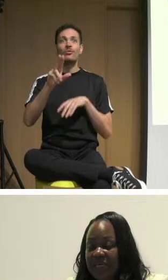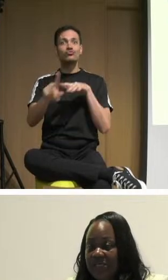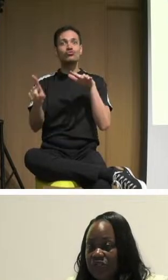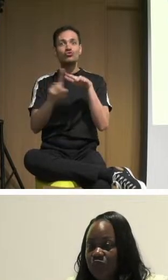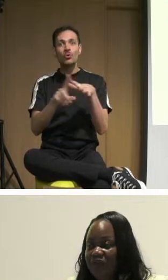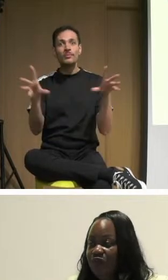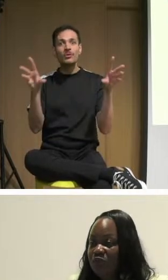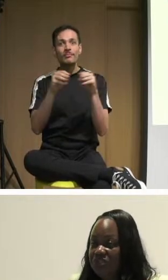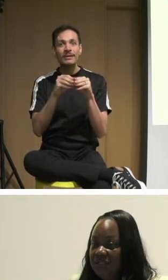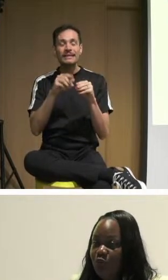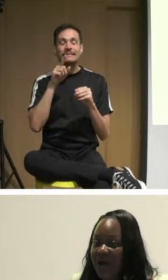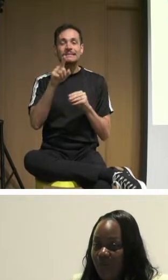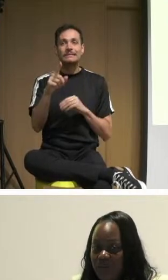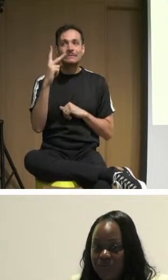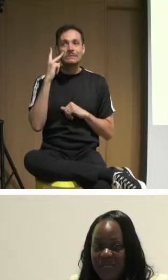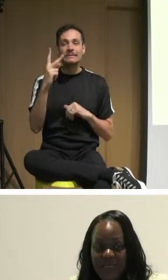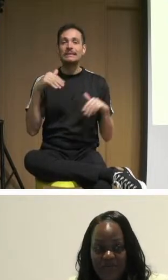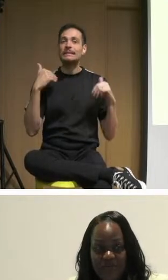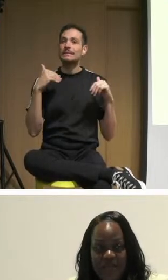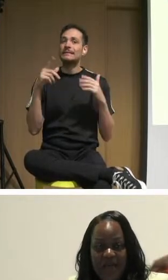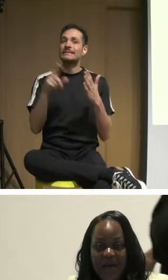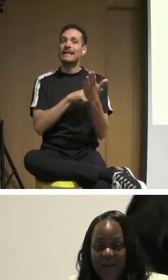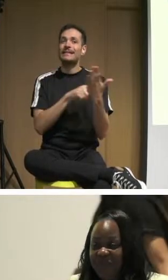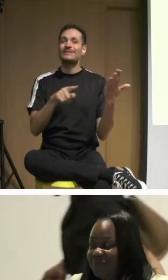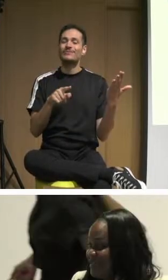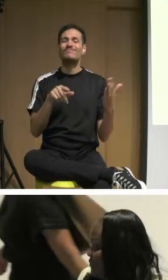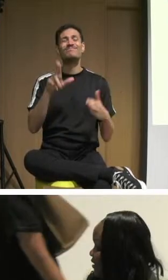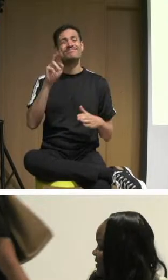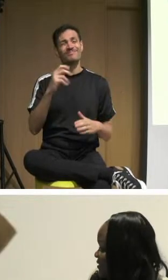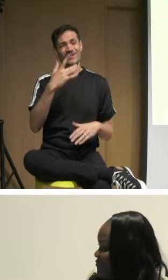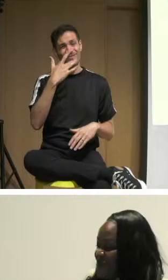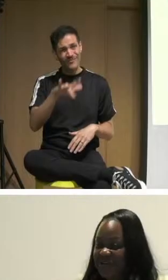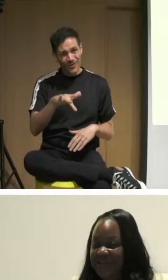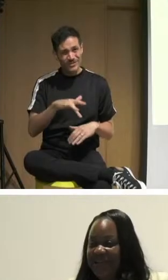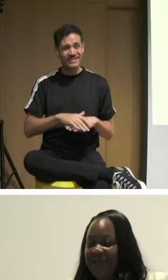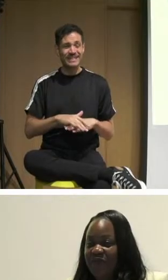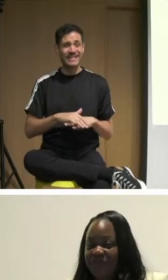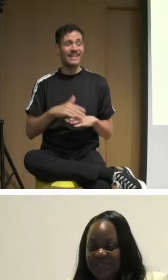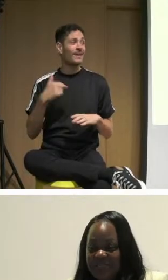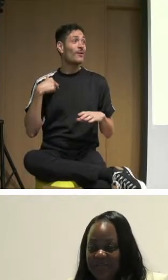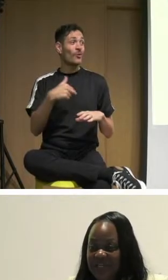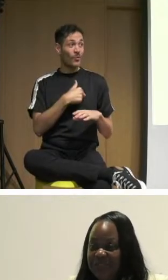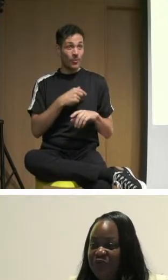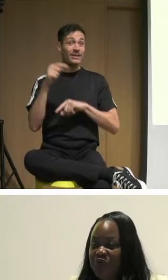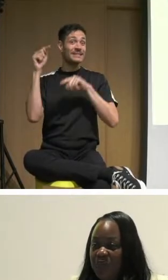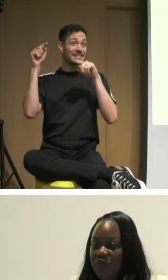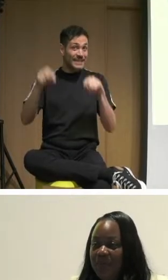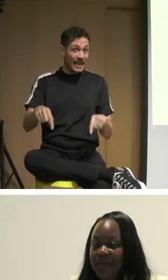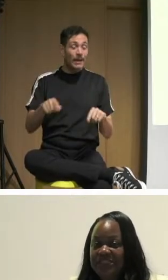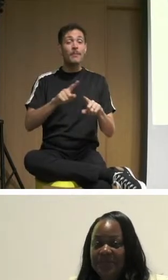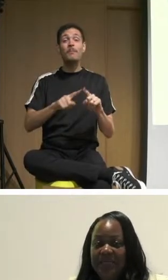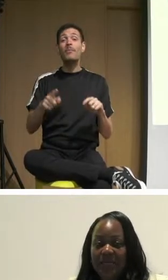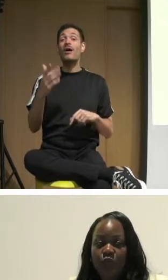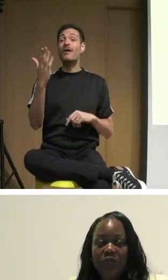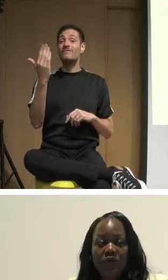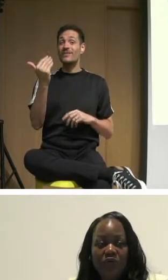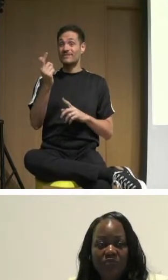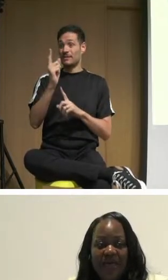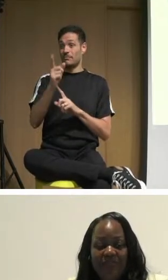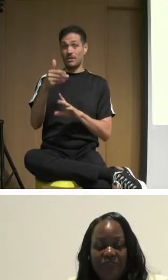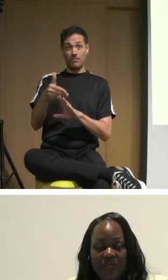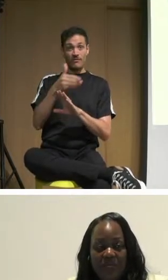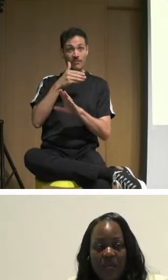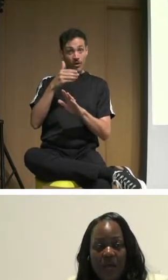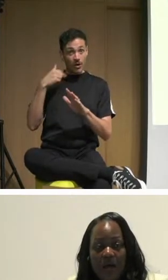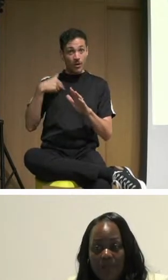it was canceled. Unfortunately, while we were here, 15 minutes, good morning, 15 minutes before we were about to begin, we learned